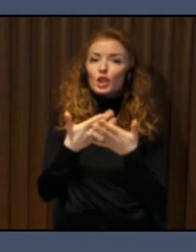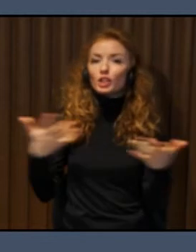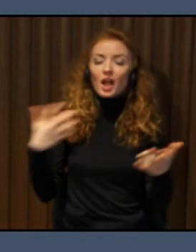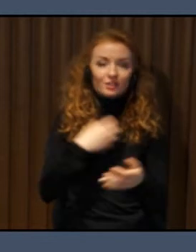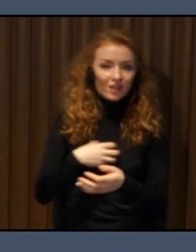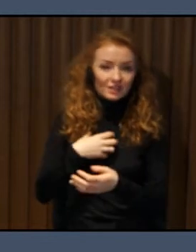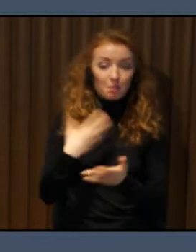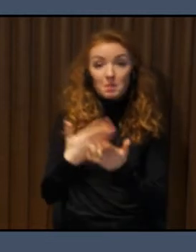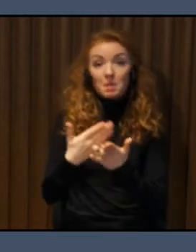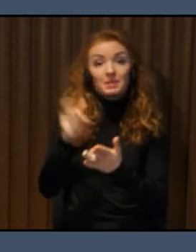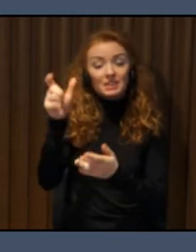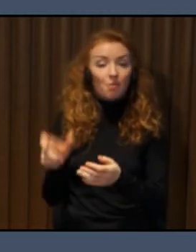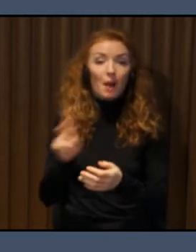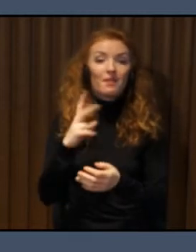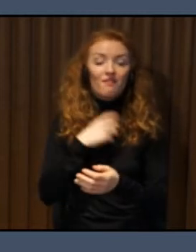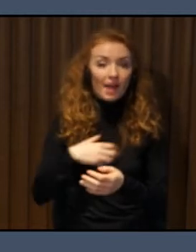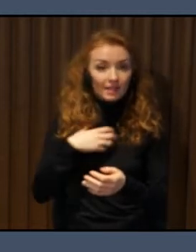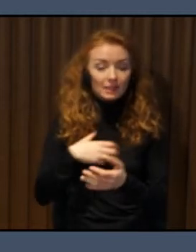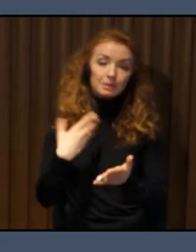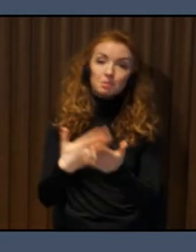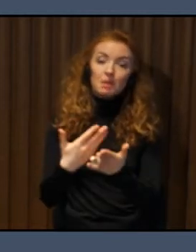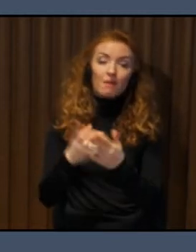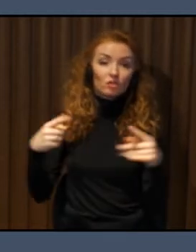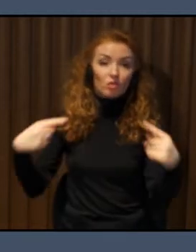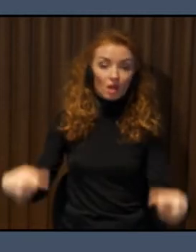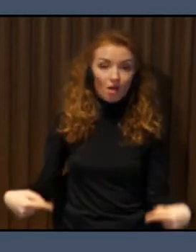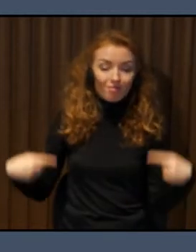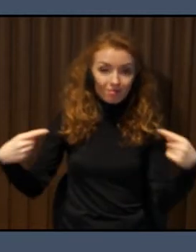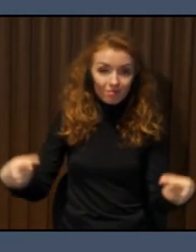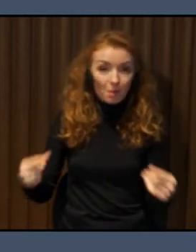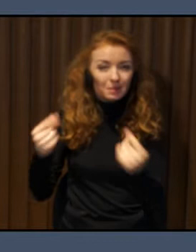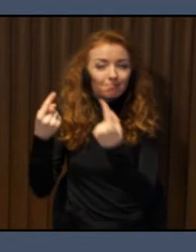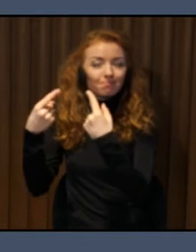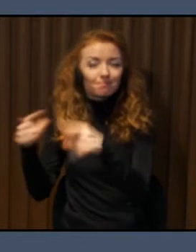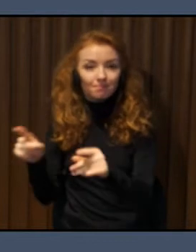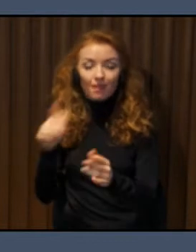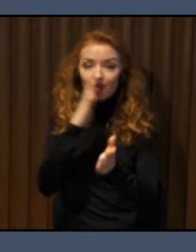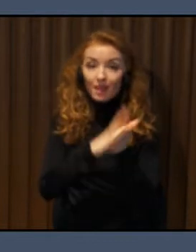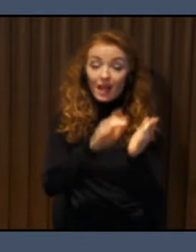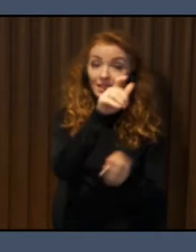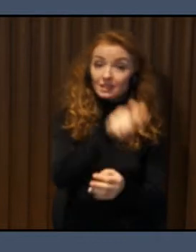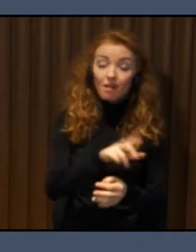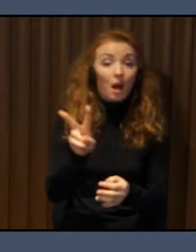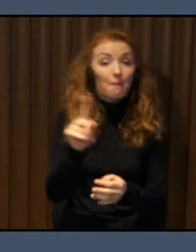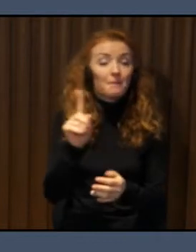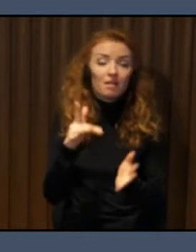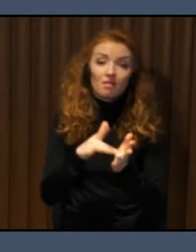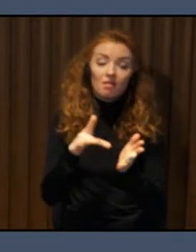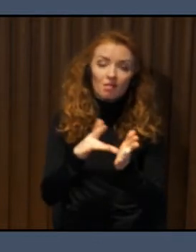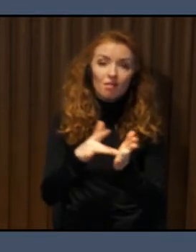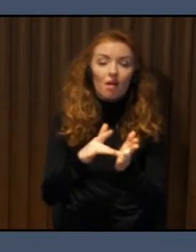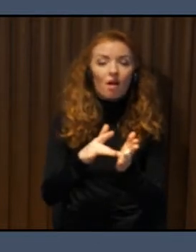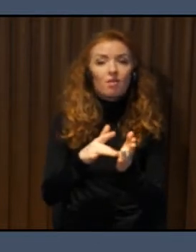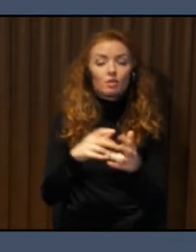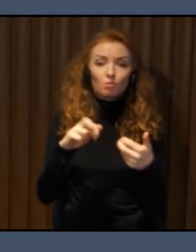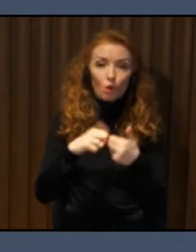blind person or a person with a mental problem or a cognition problem. So each one has a different